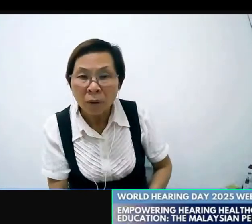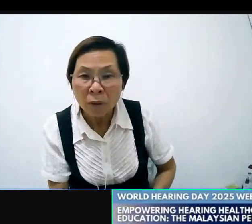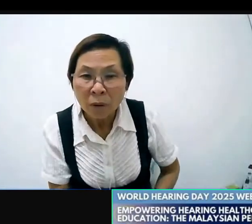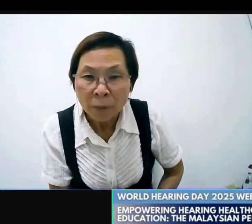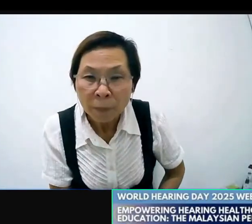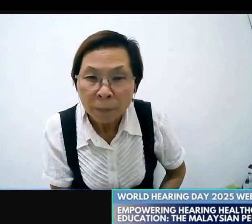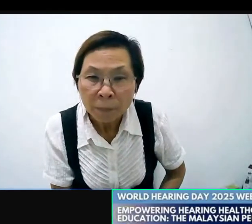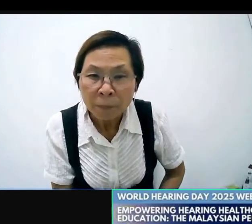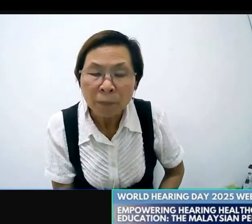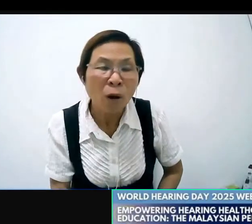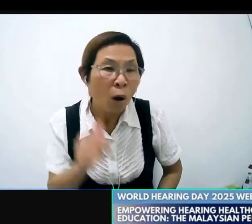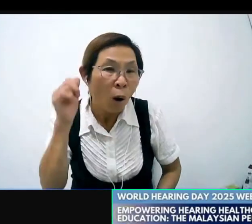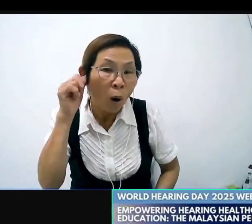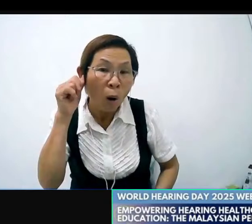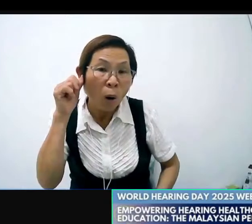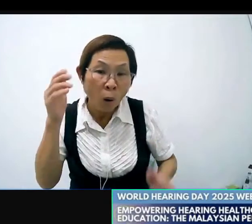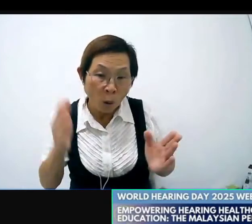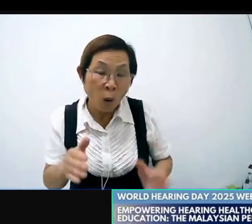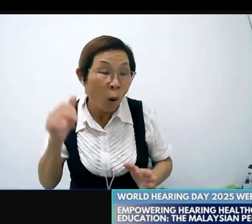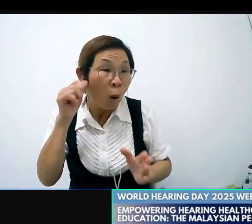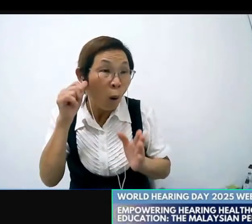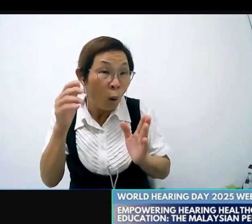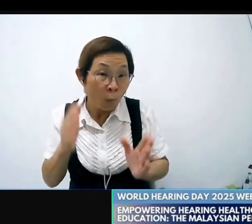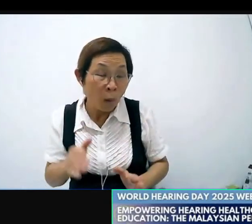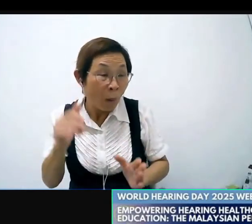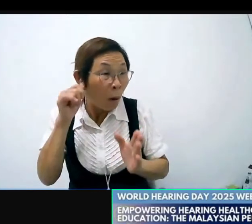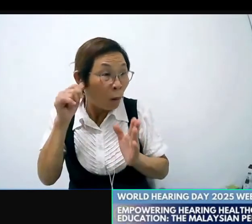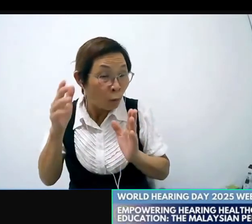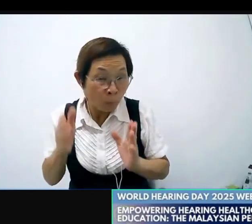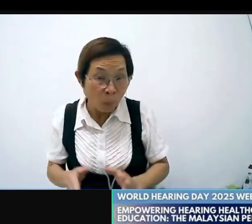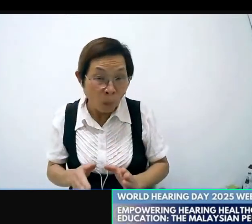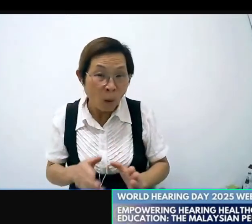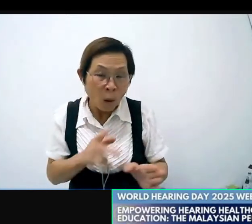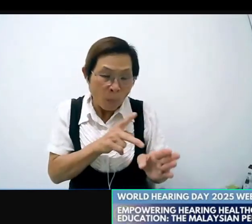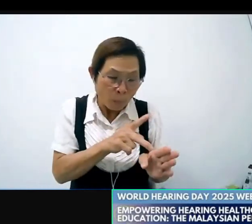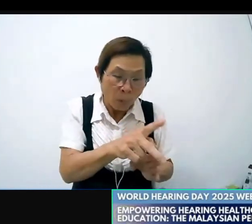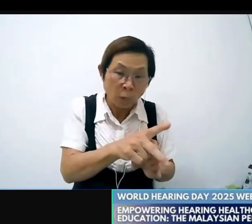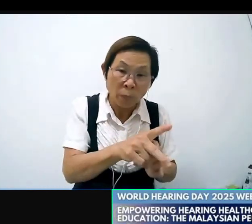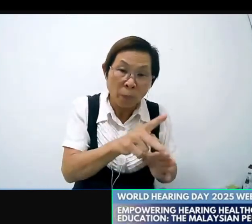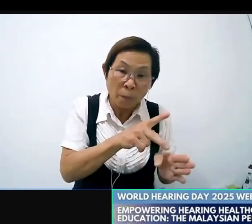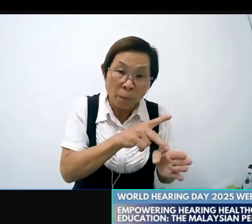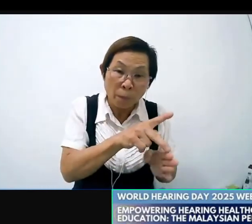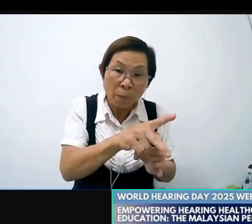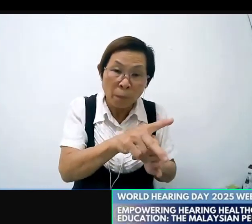the audiologist must be the person, the professional will be